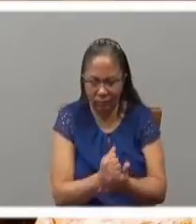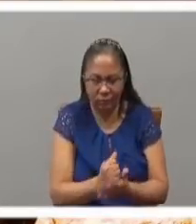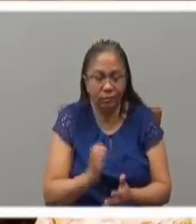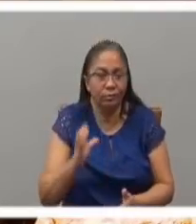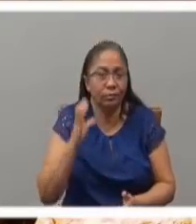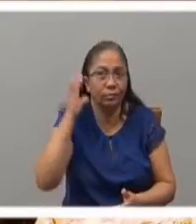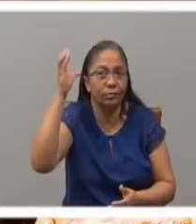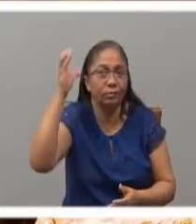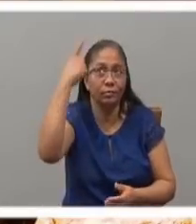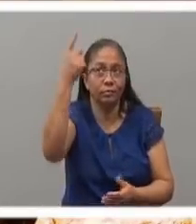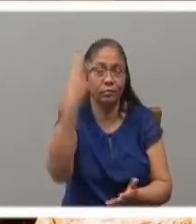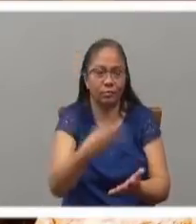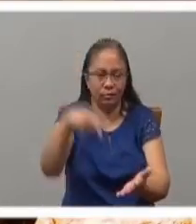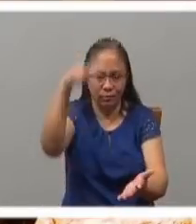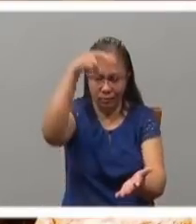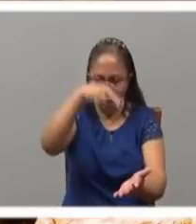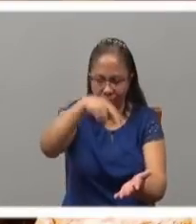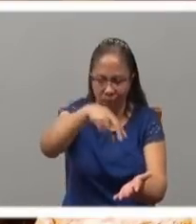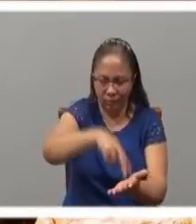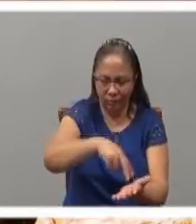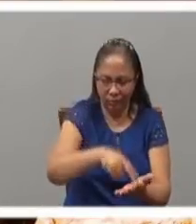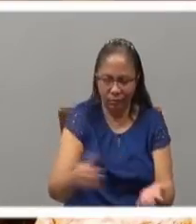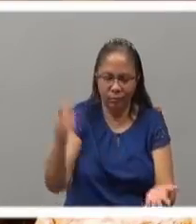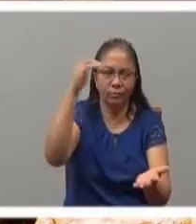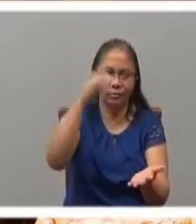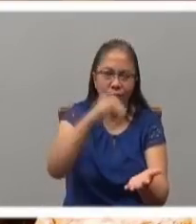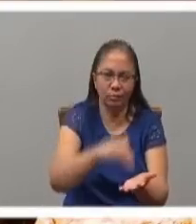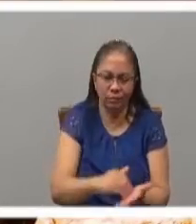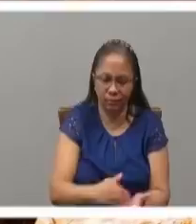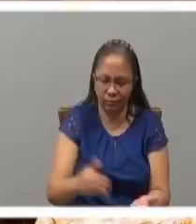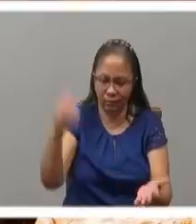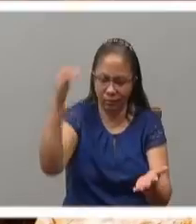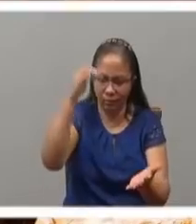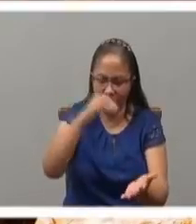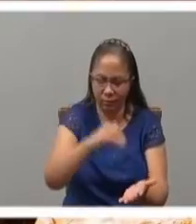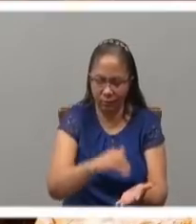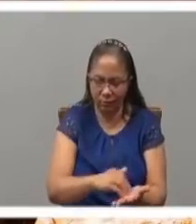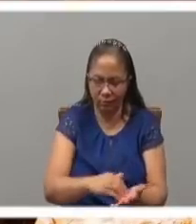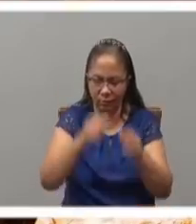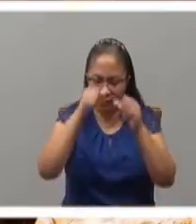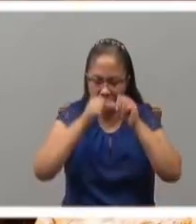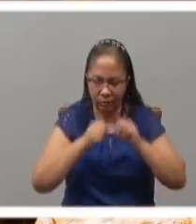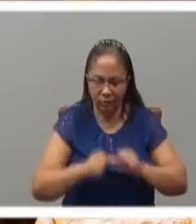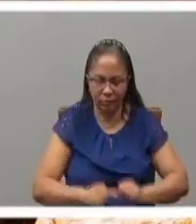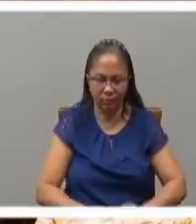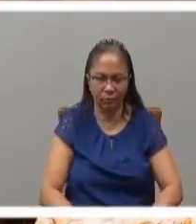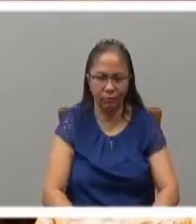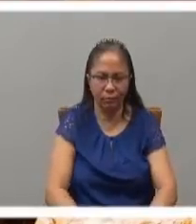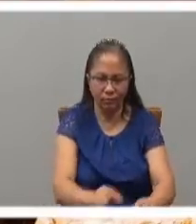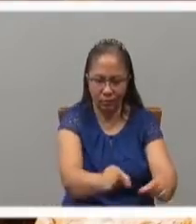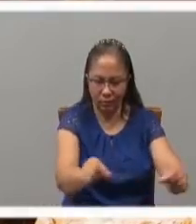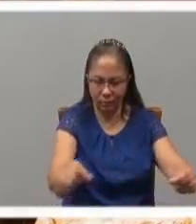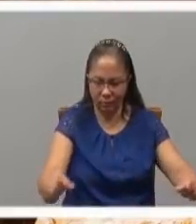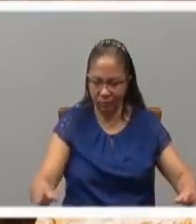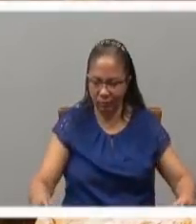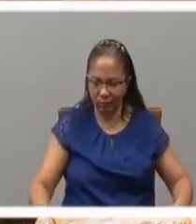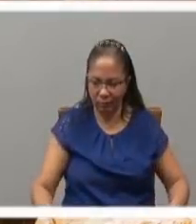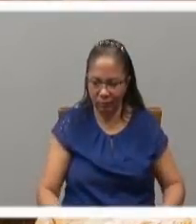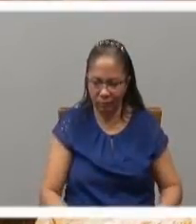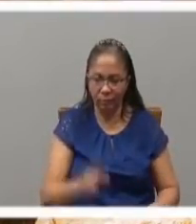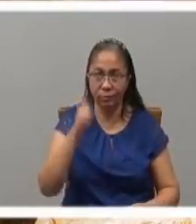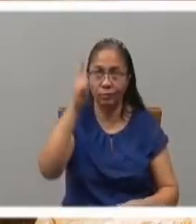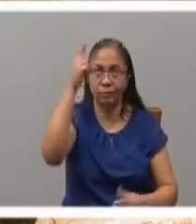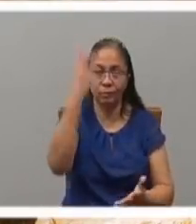is risen. Over and over, with a never-ending round, he is